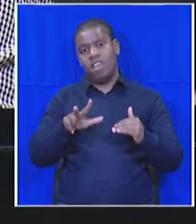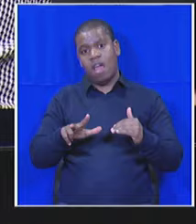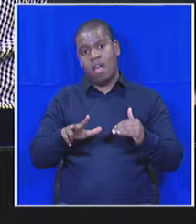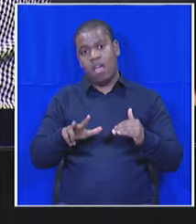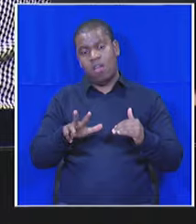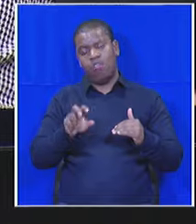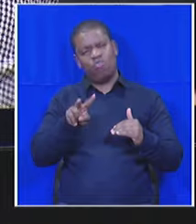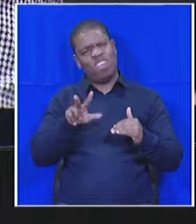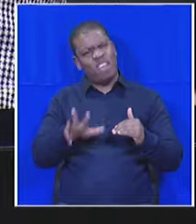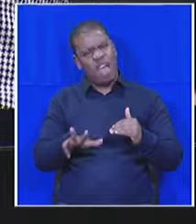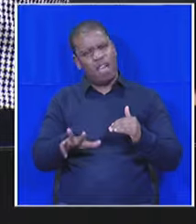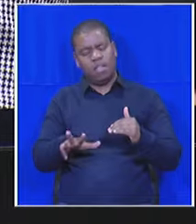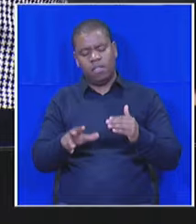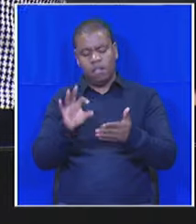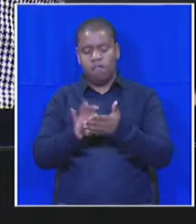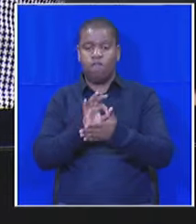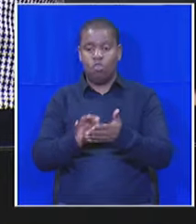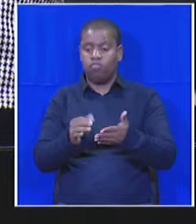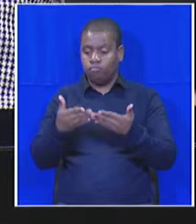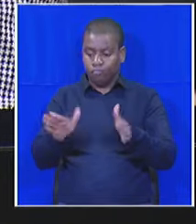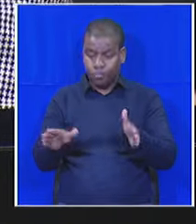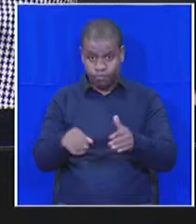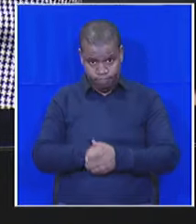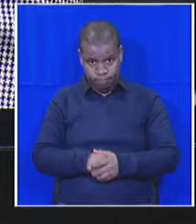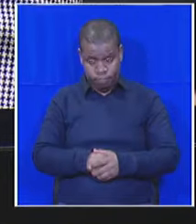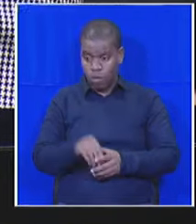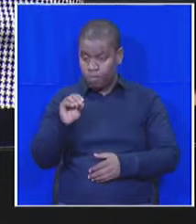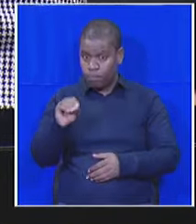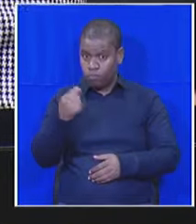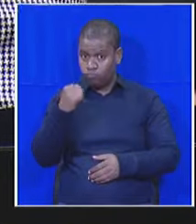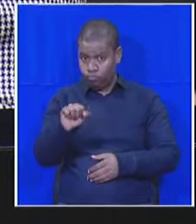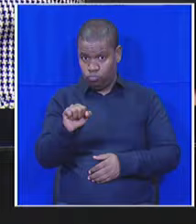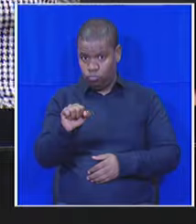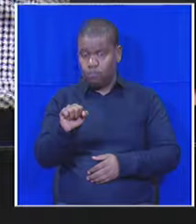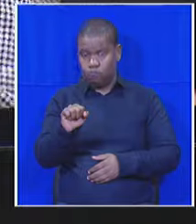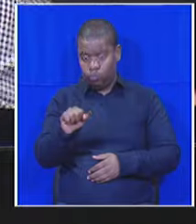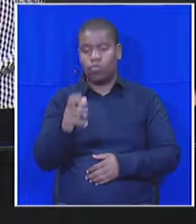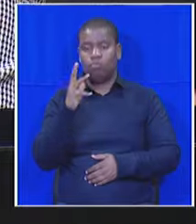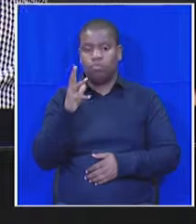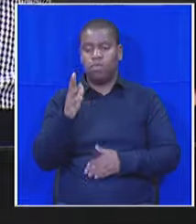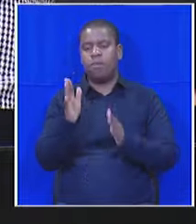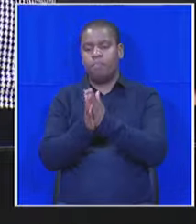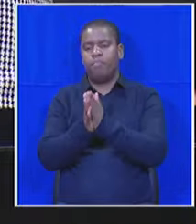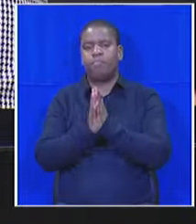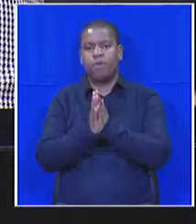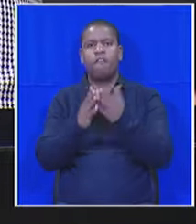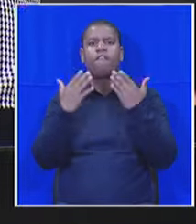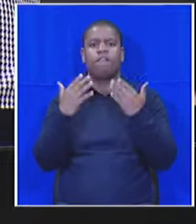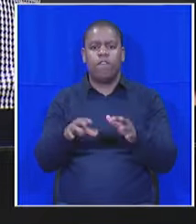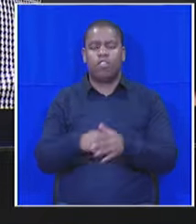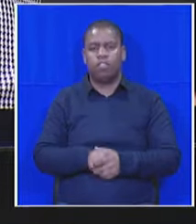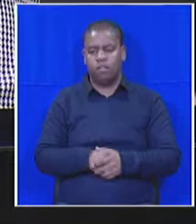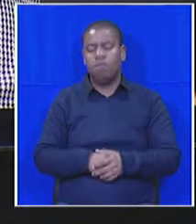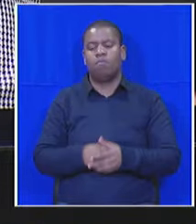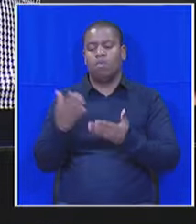mineral resources. Are there any objections? Declaration of vote has been requested. I call